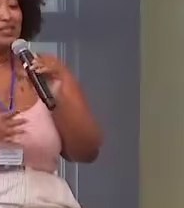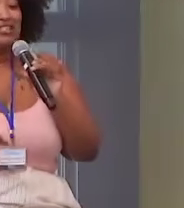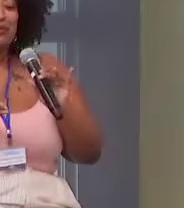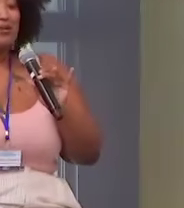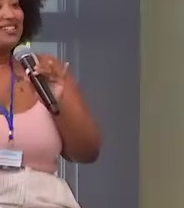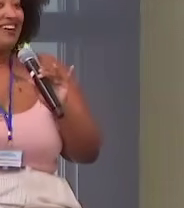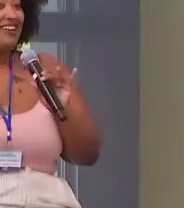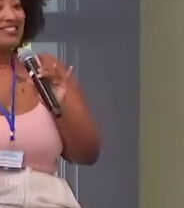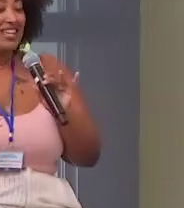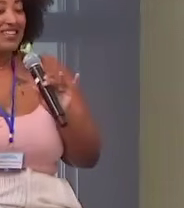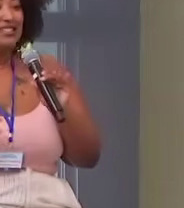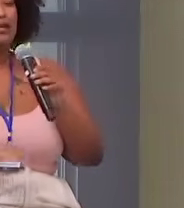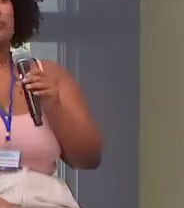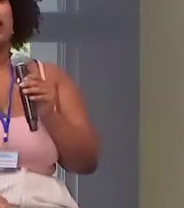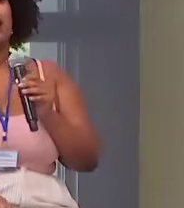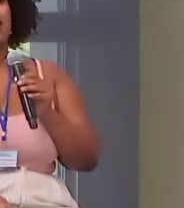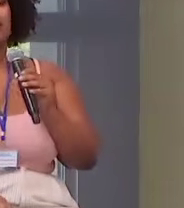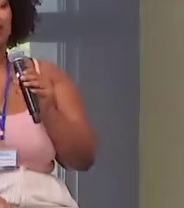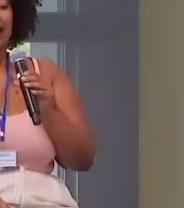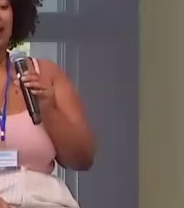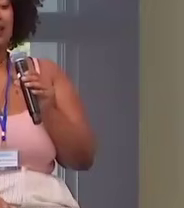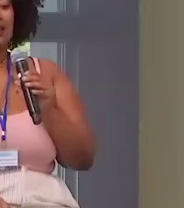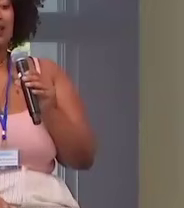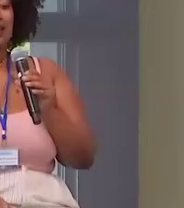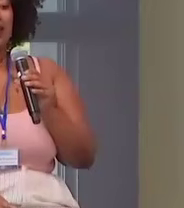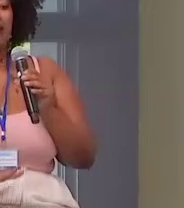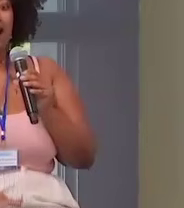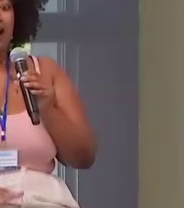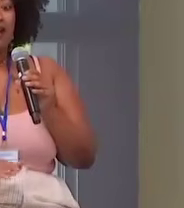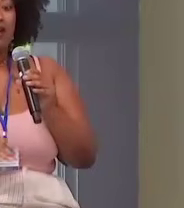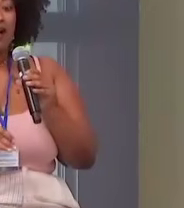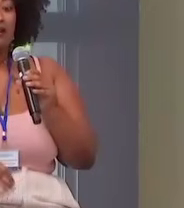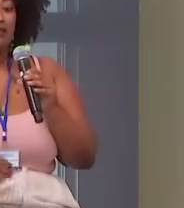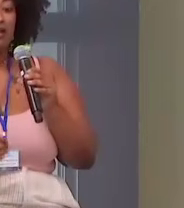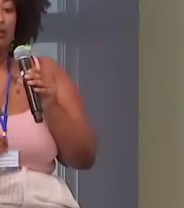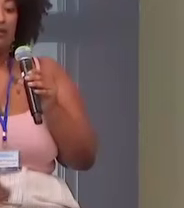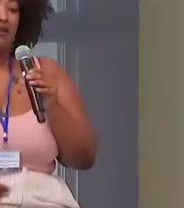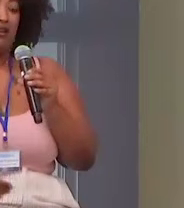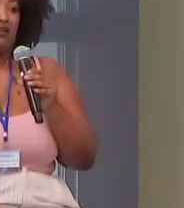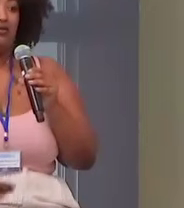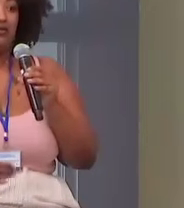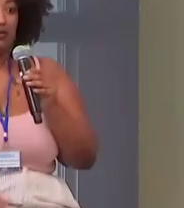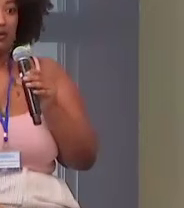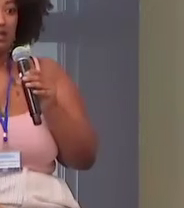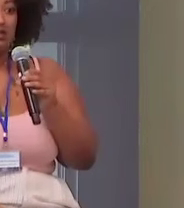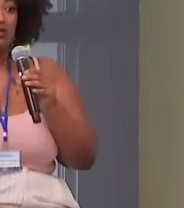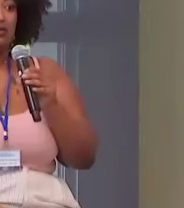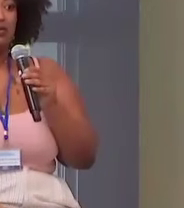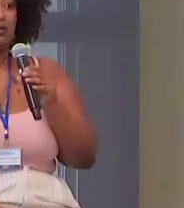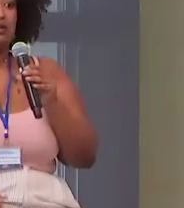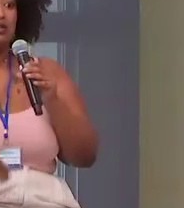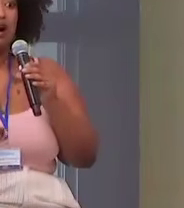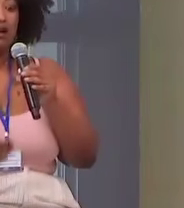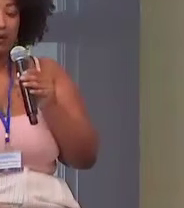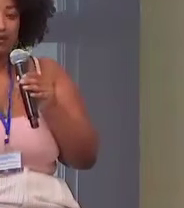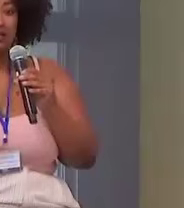what are the pros and cons of this? But I feel like if I have the bravery enough to do it and